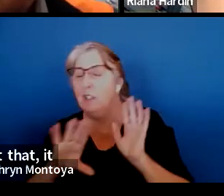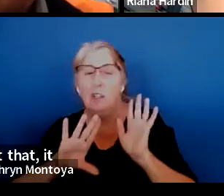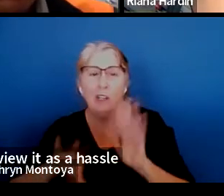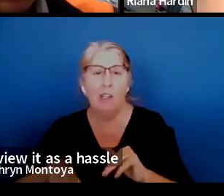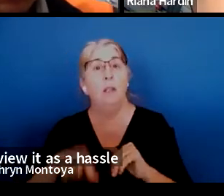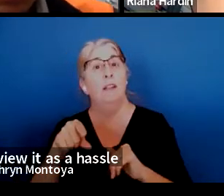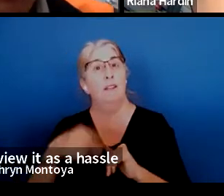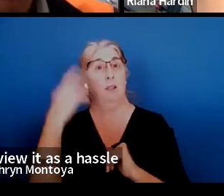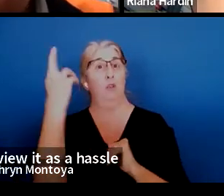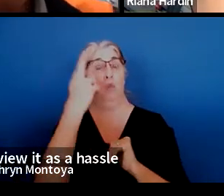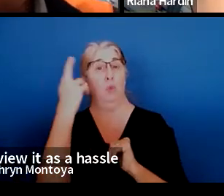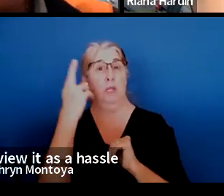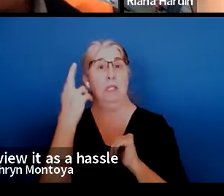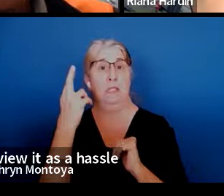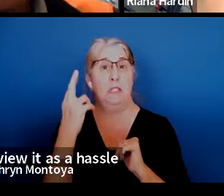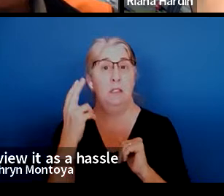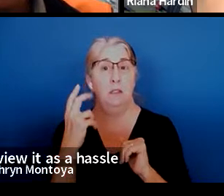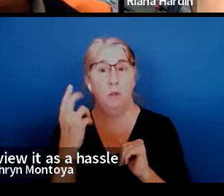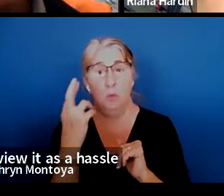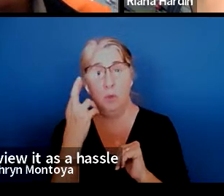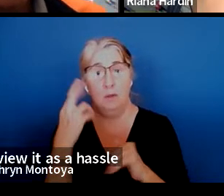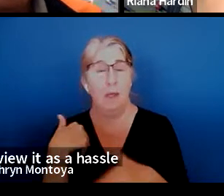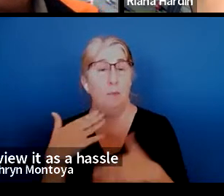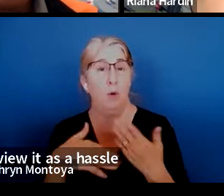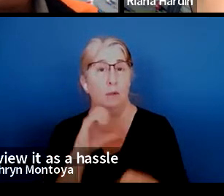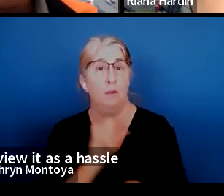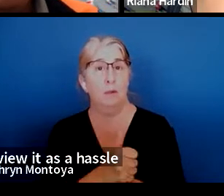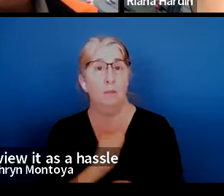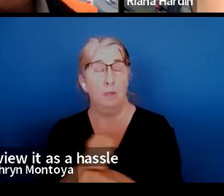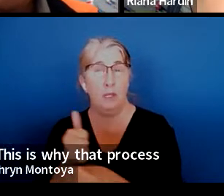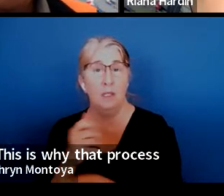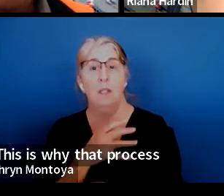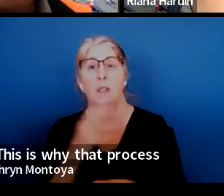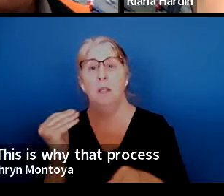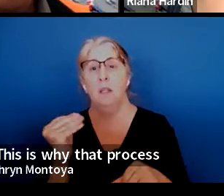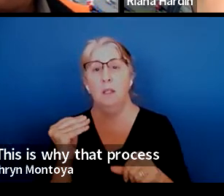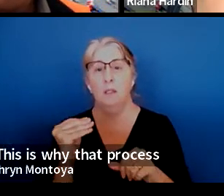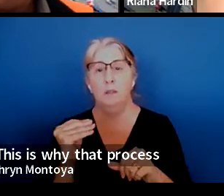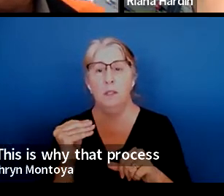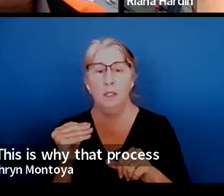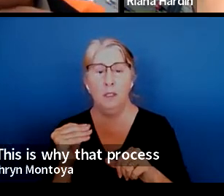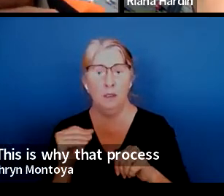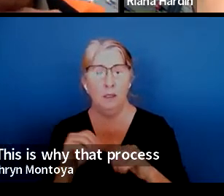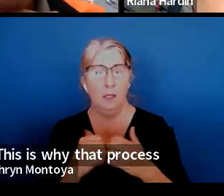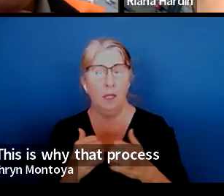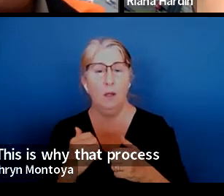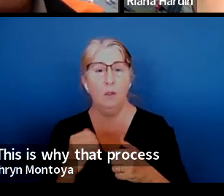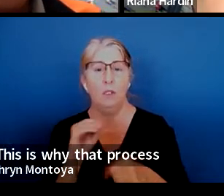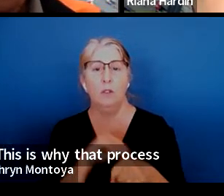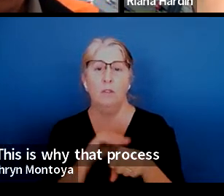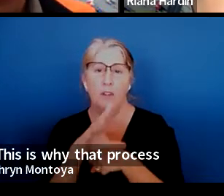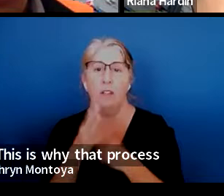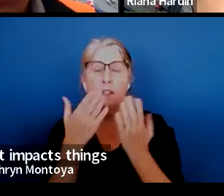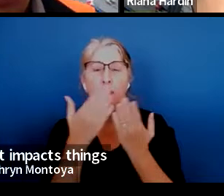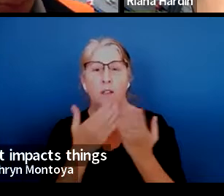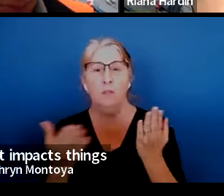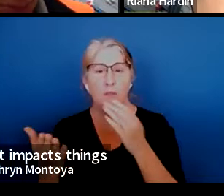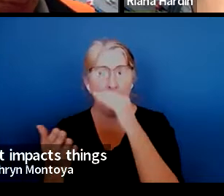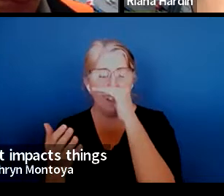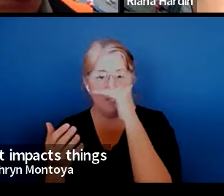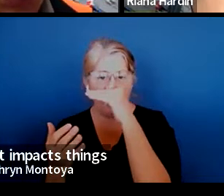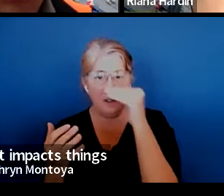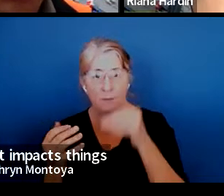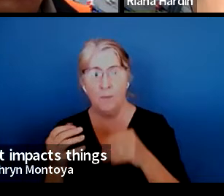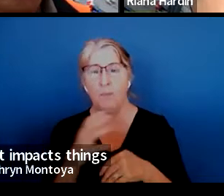why that process is in place, and this is how it impacts things. And so